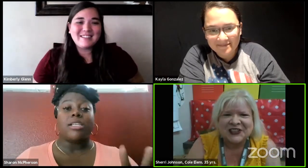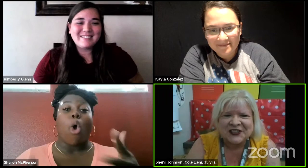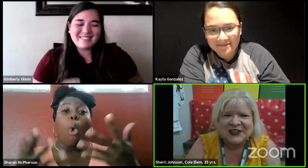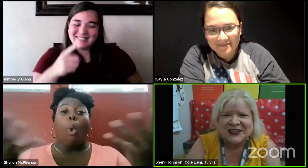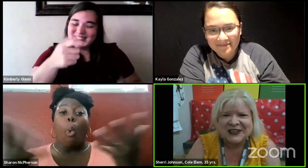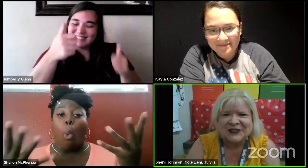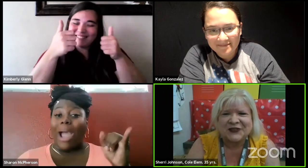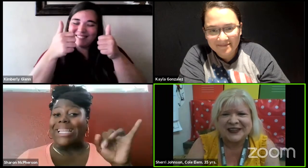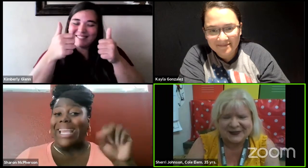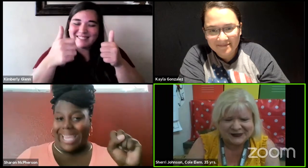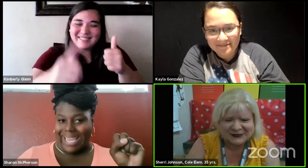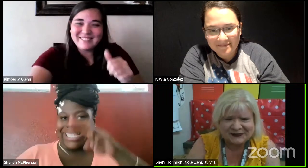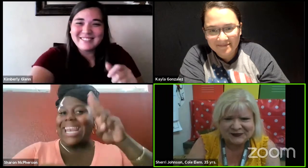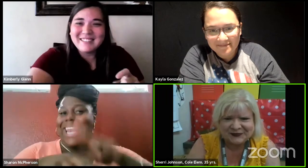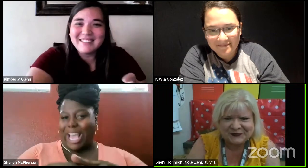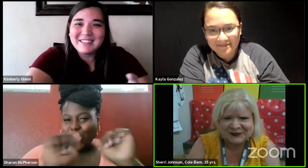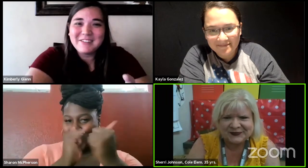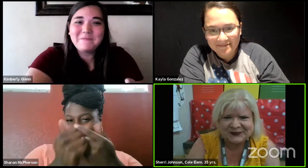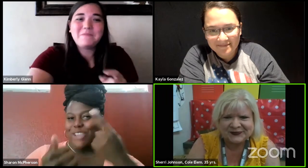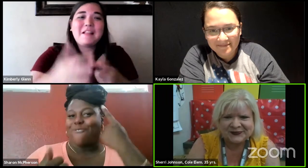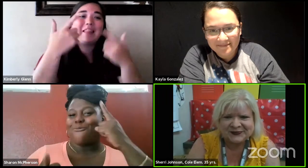is National Association for the Deaf?